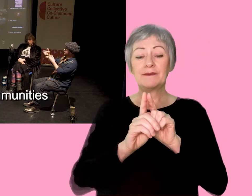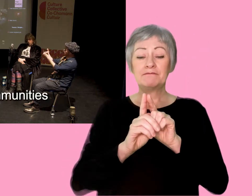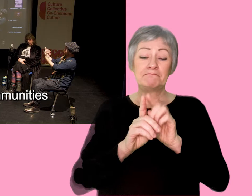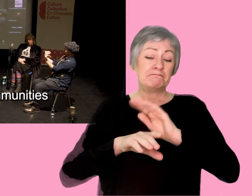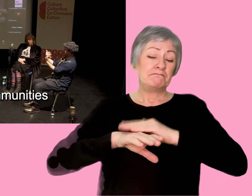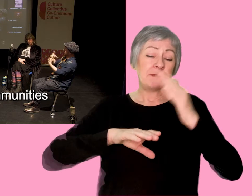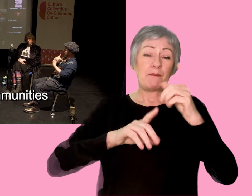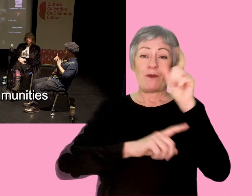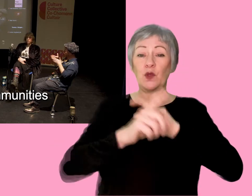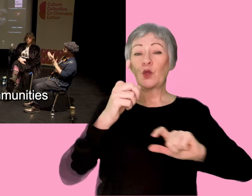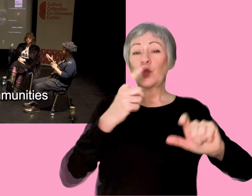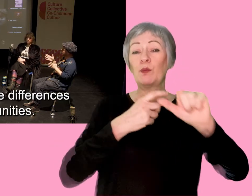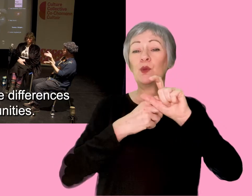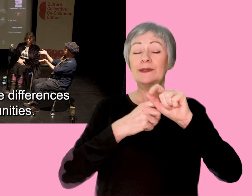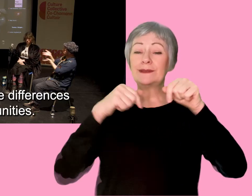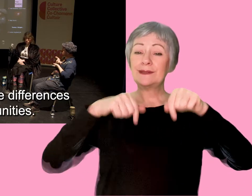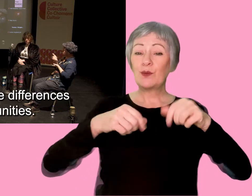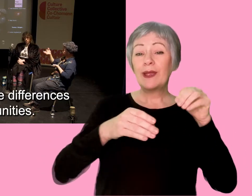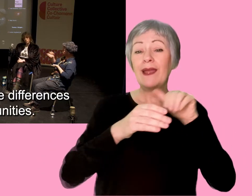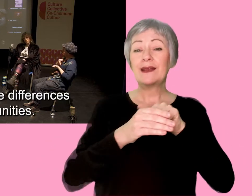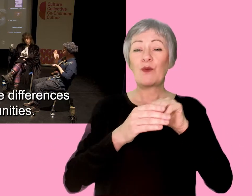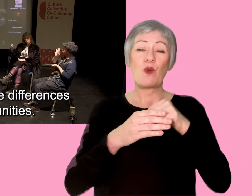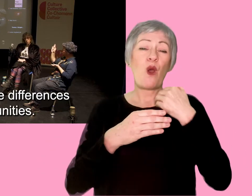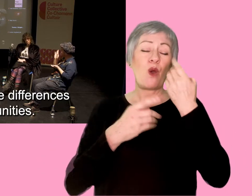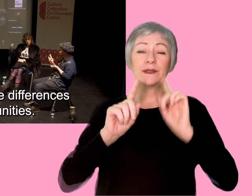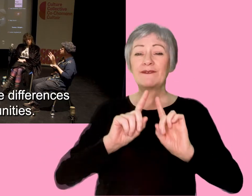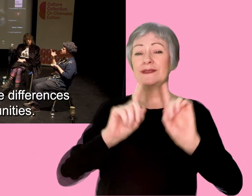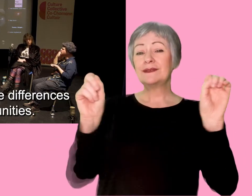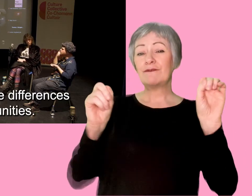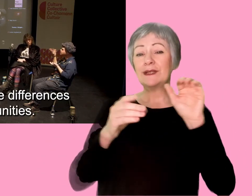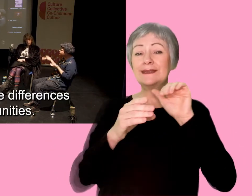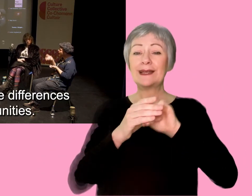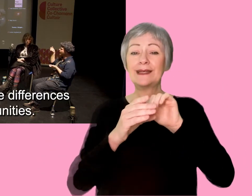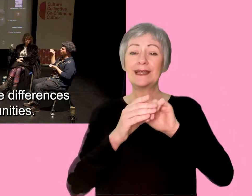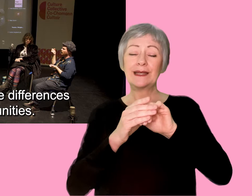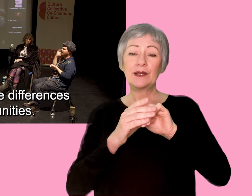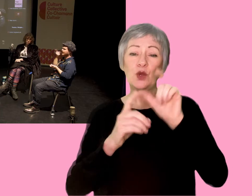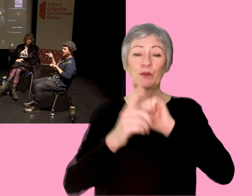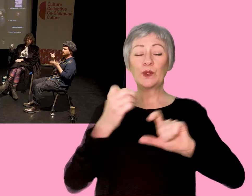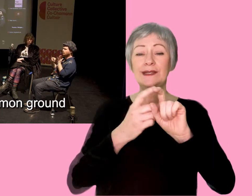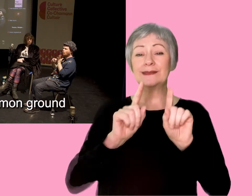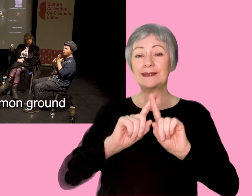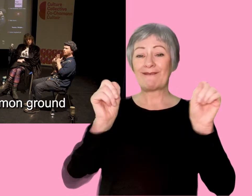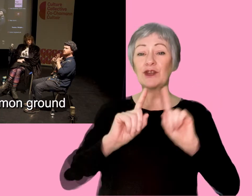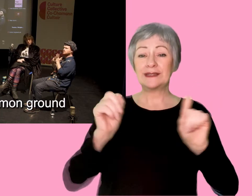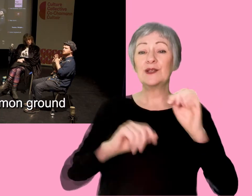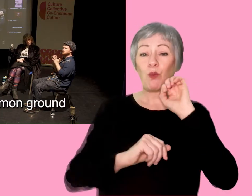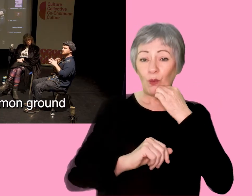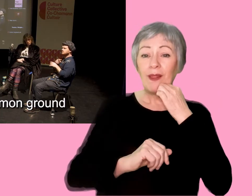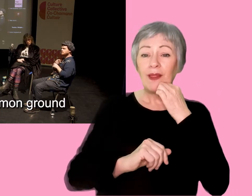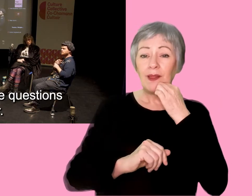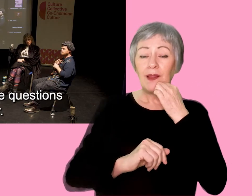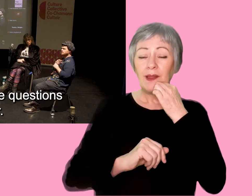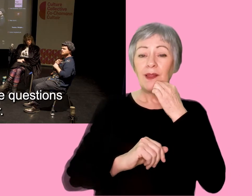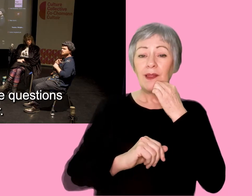Regardless of the communities that we're in, we're going to always have differences within our between our communities. And I think we find the